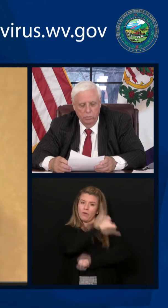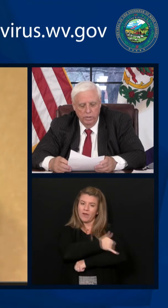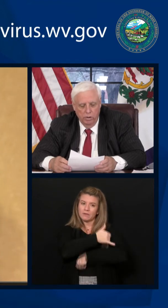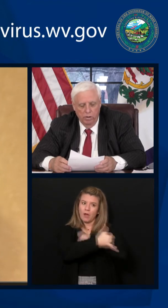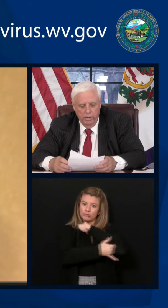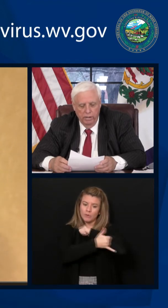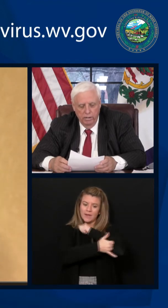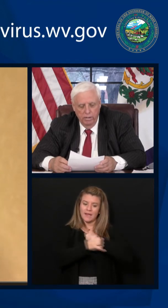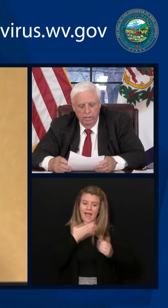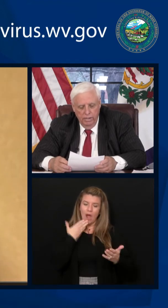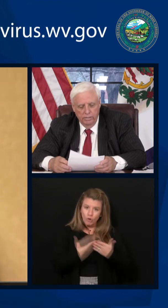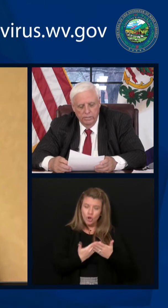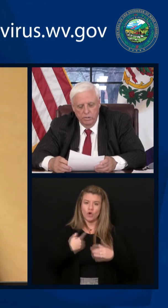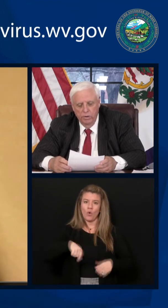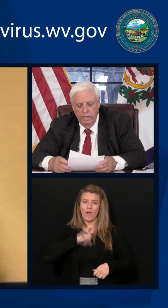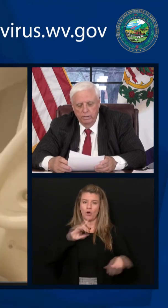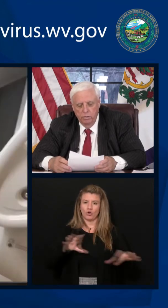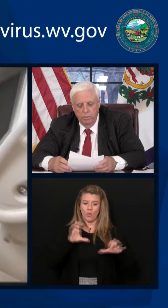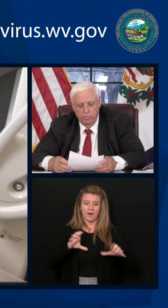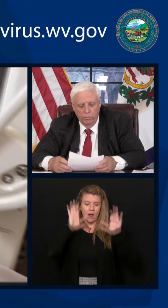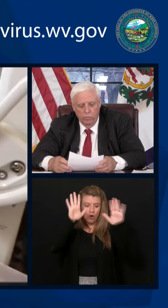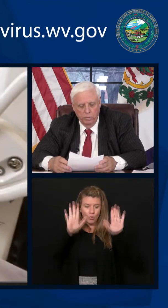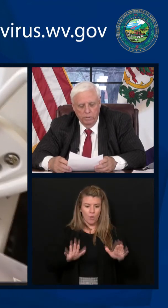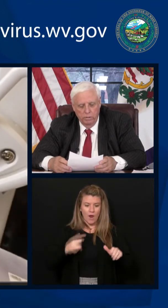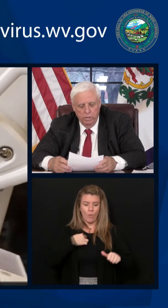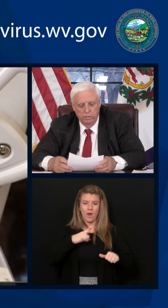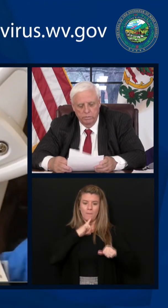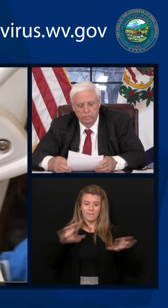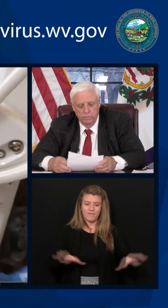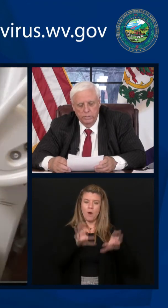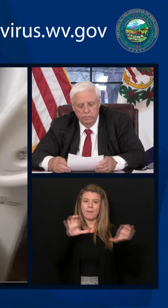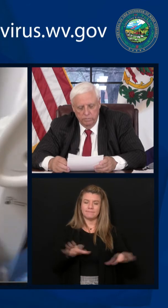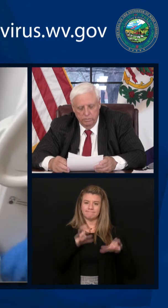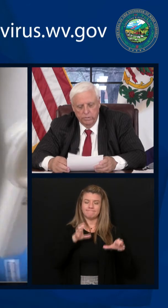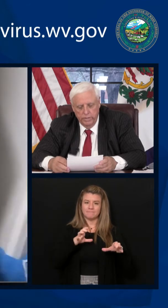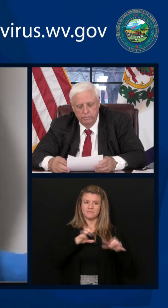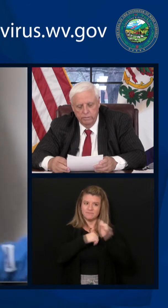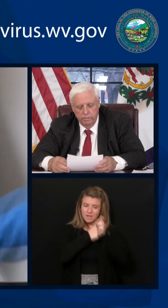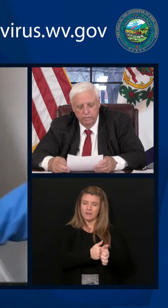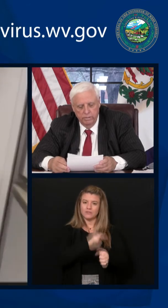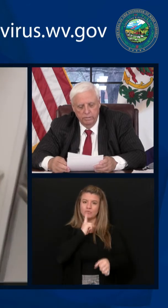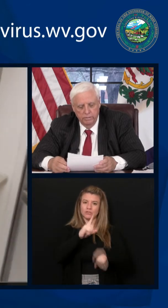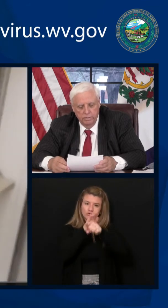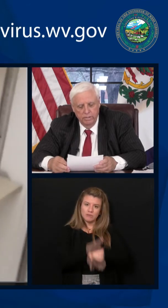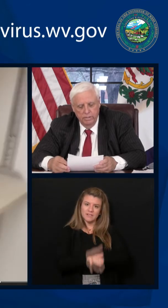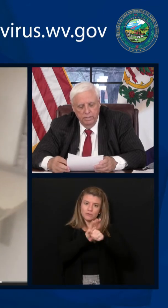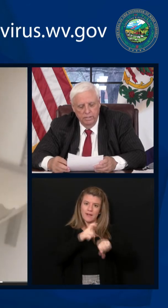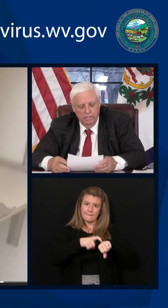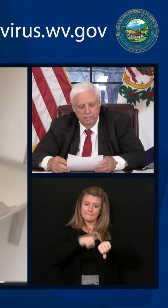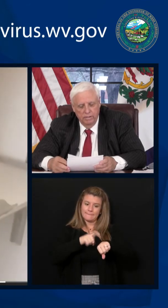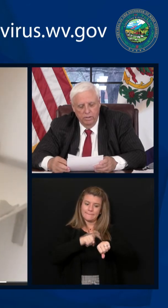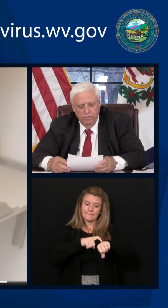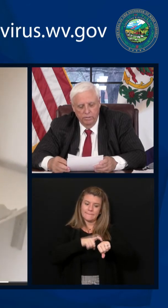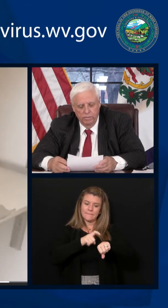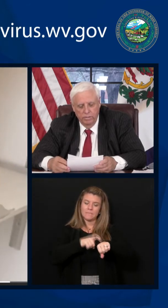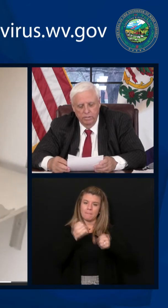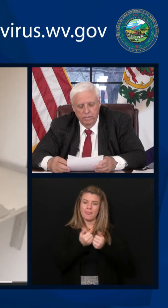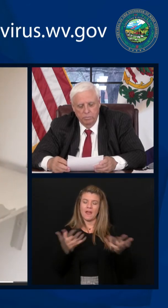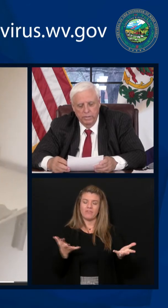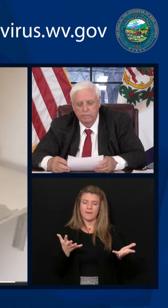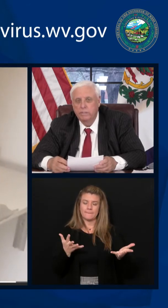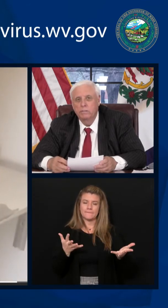good we are and how just great that we perform under real stress and all